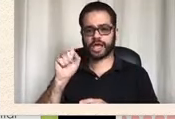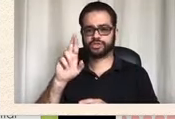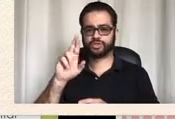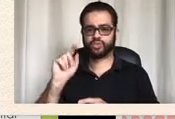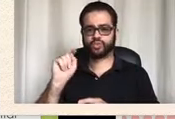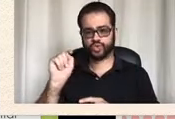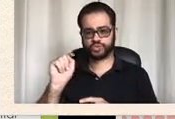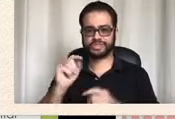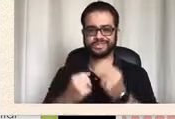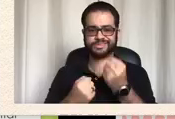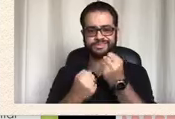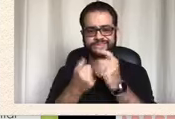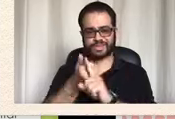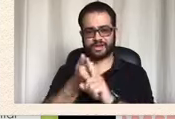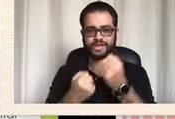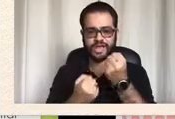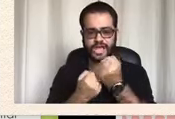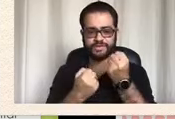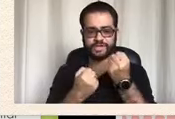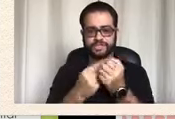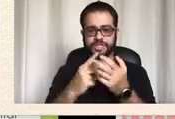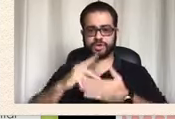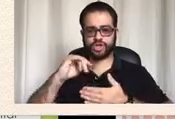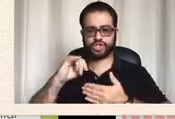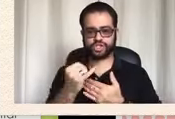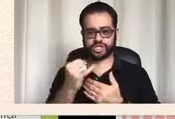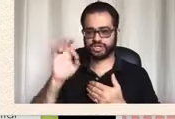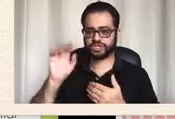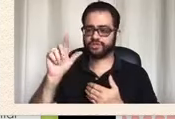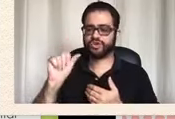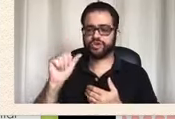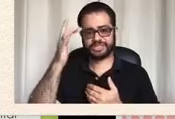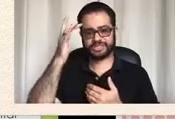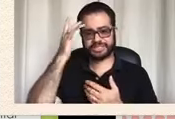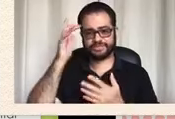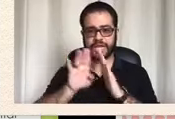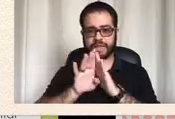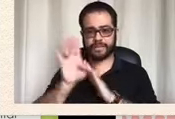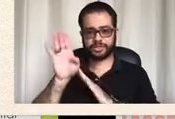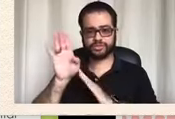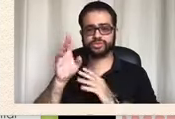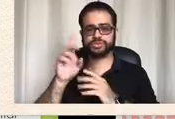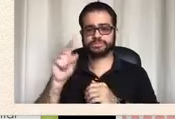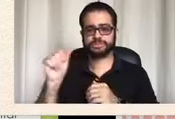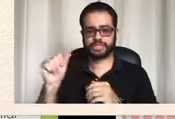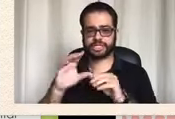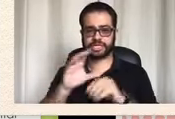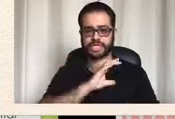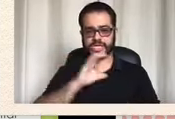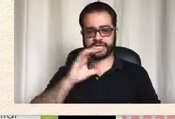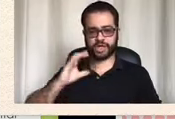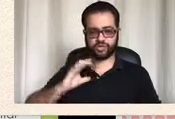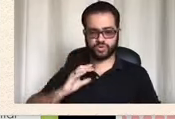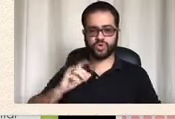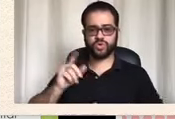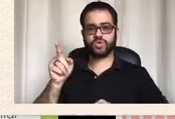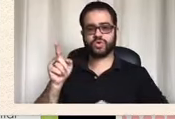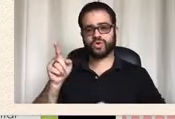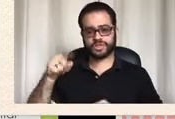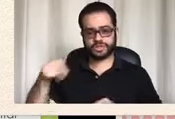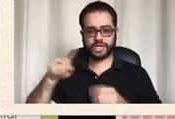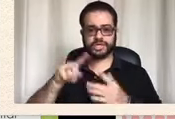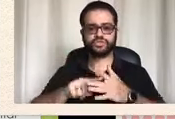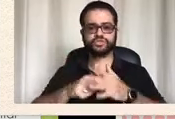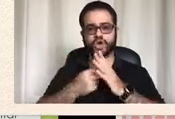the Florida Developmental Disability Council, they started this